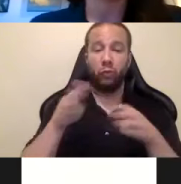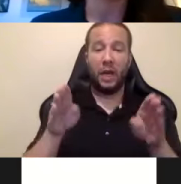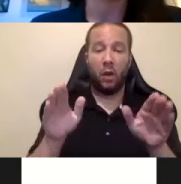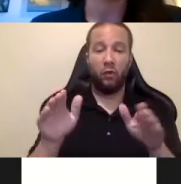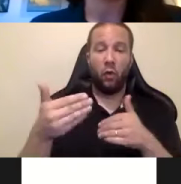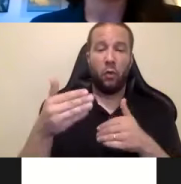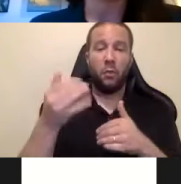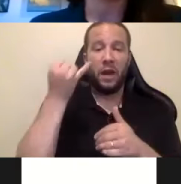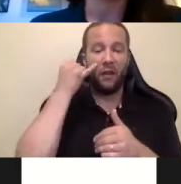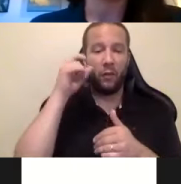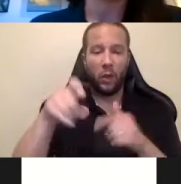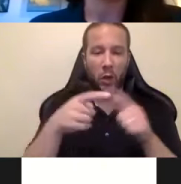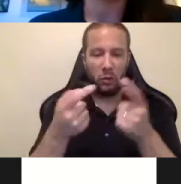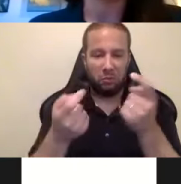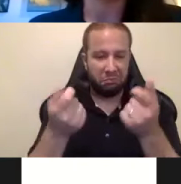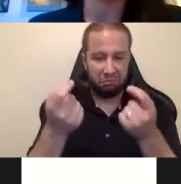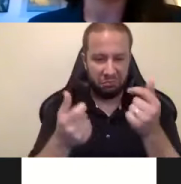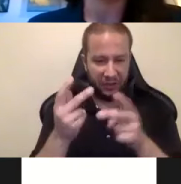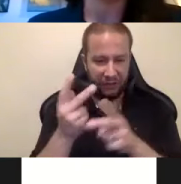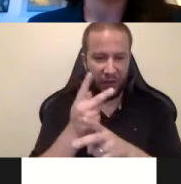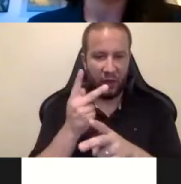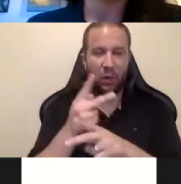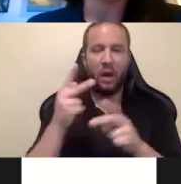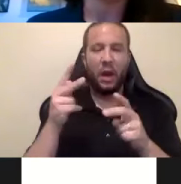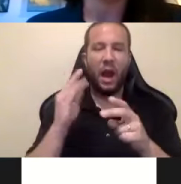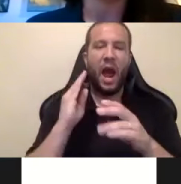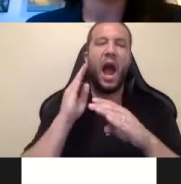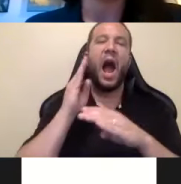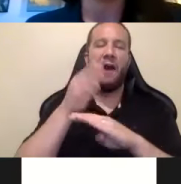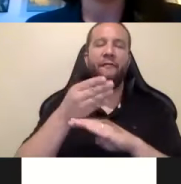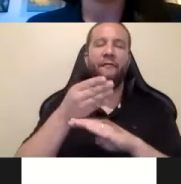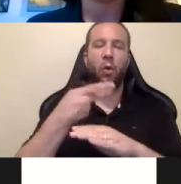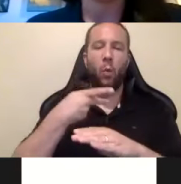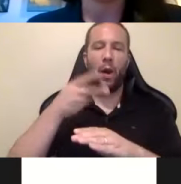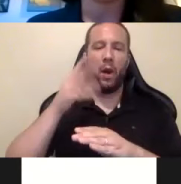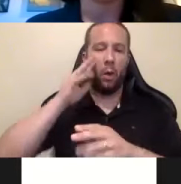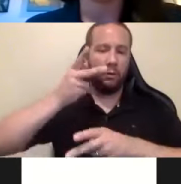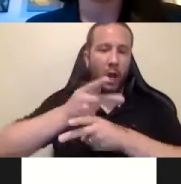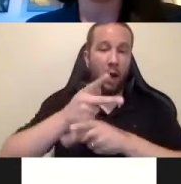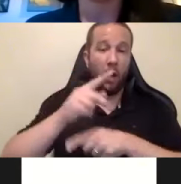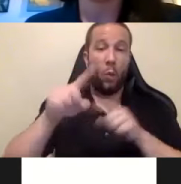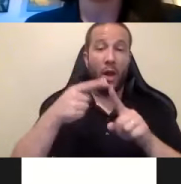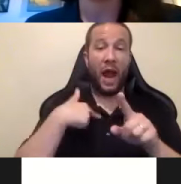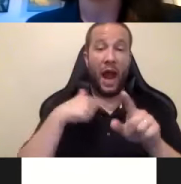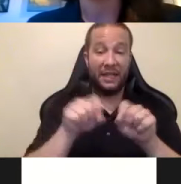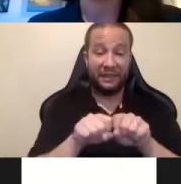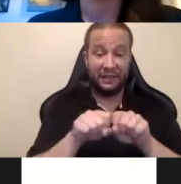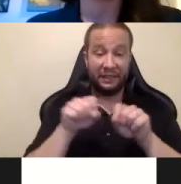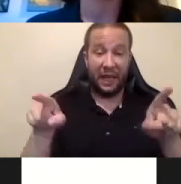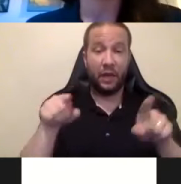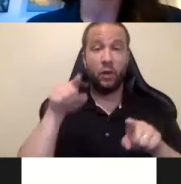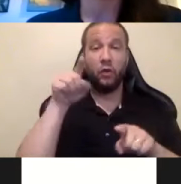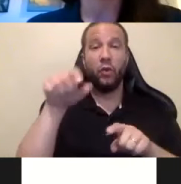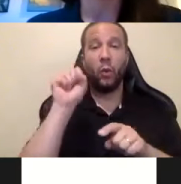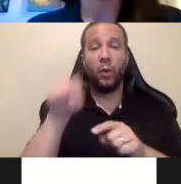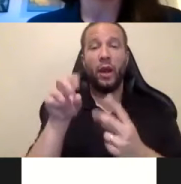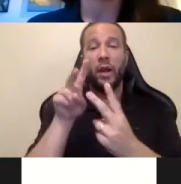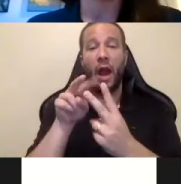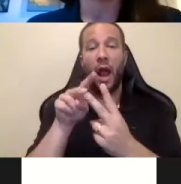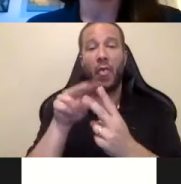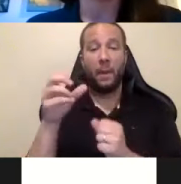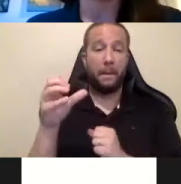that after we've shifted people. So once we send everyone, you have the option to